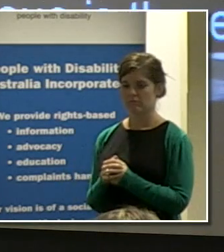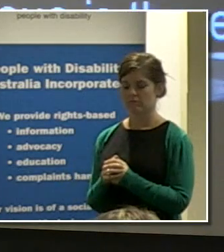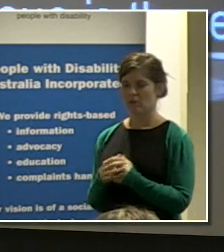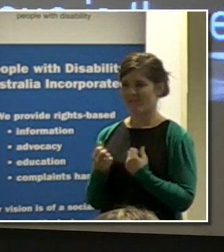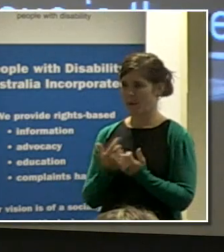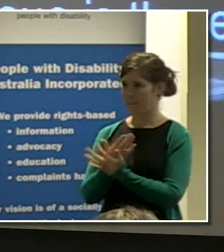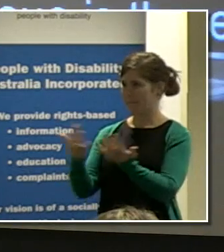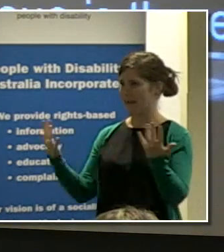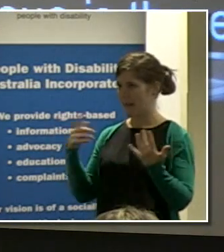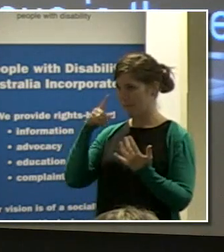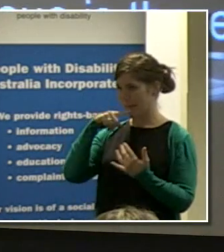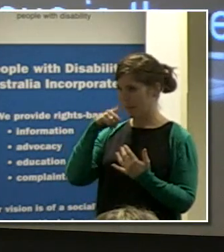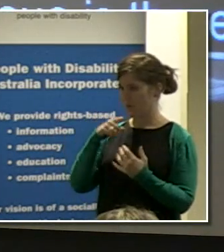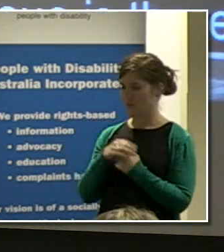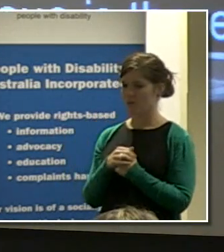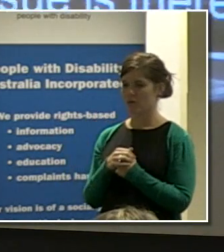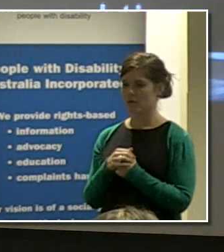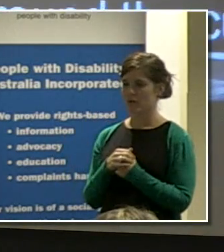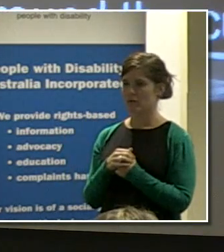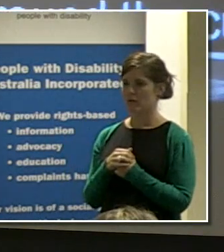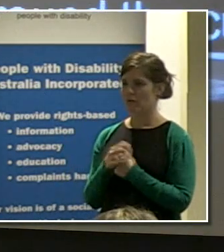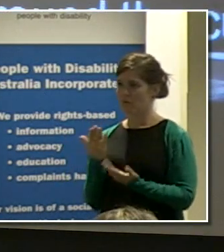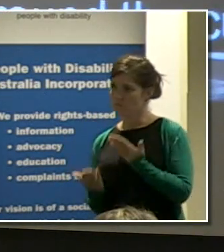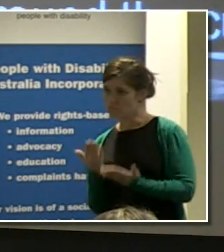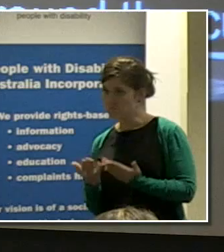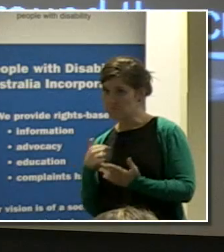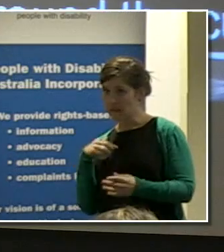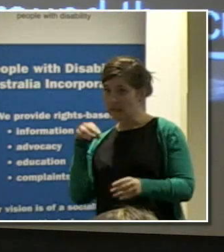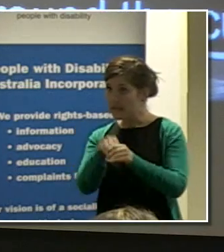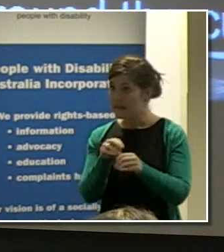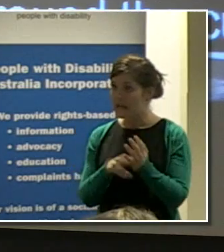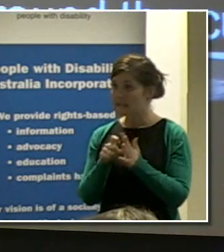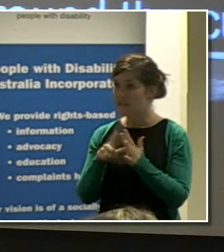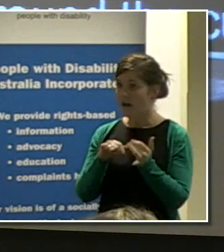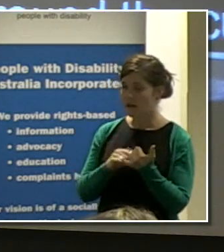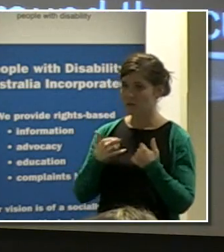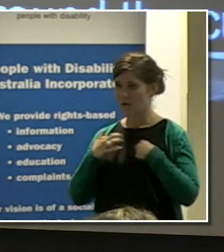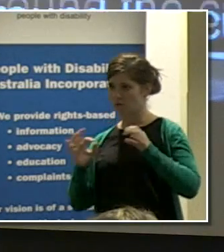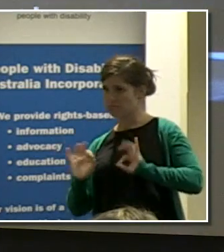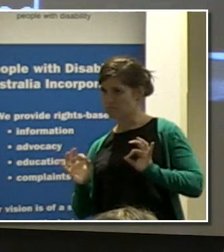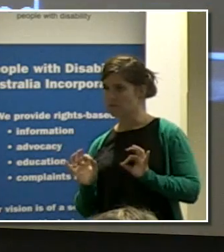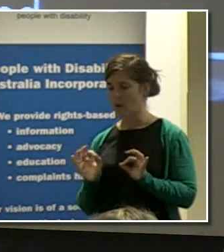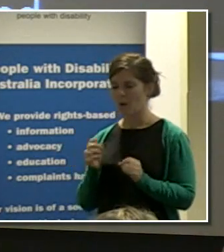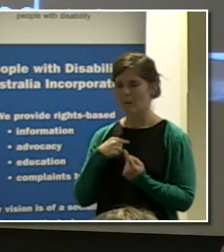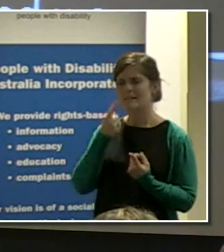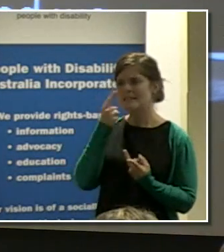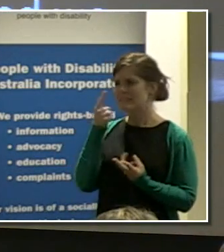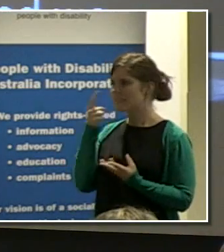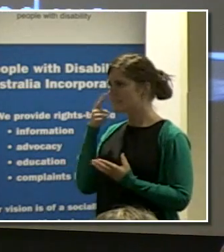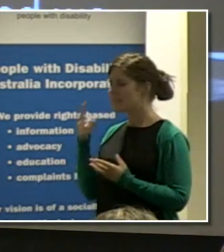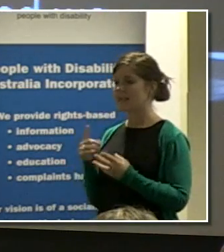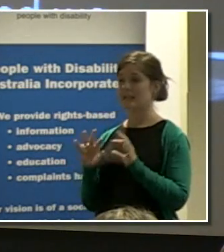people around the cusp of the scheme, and we we see this, who are particularly